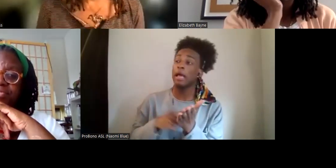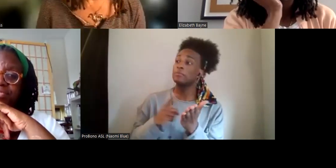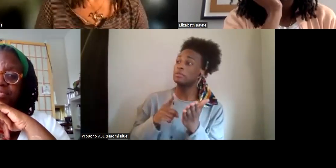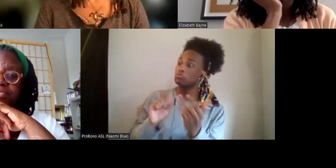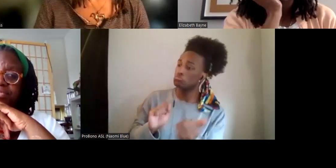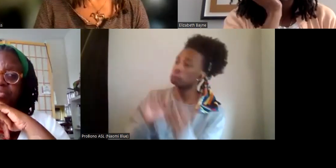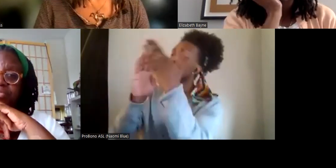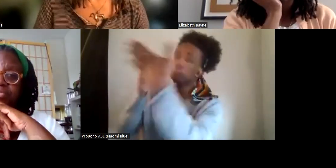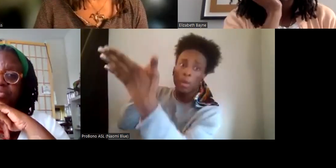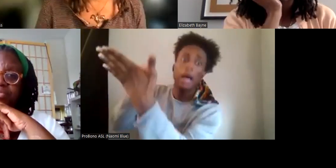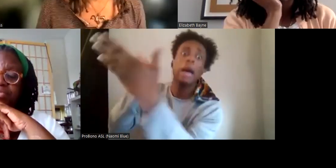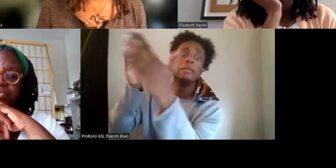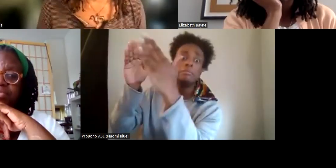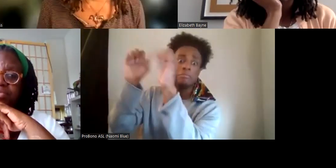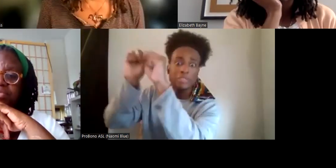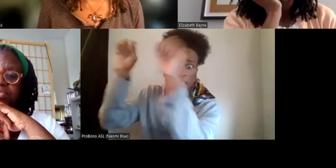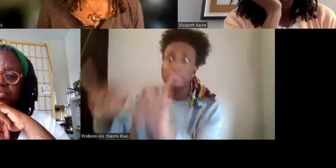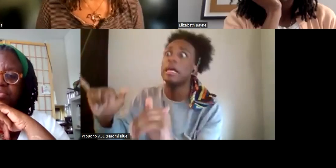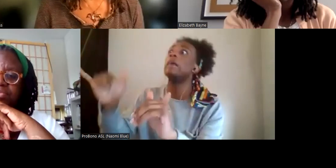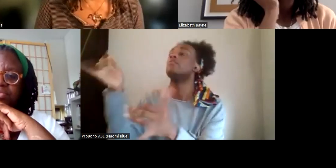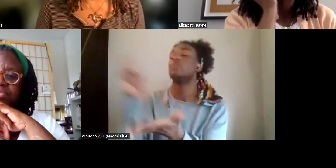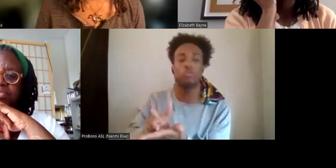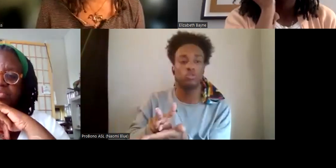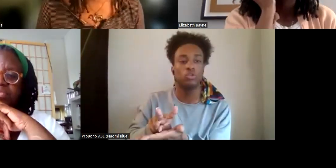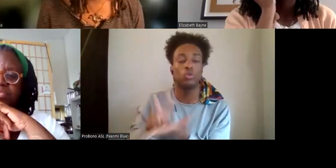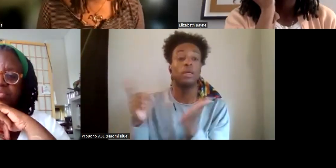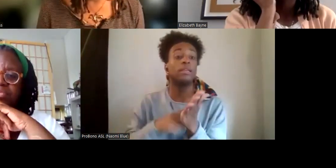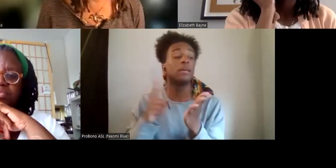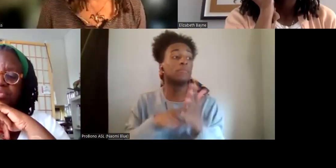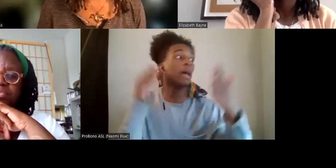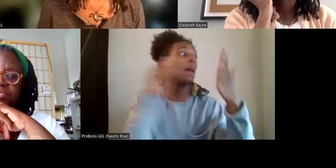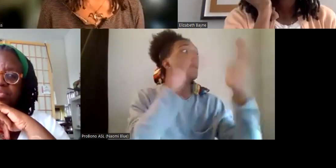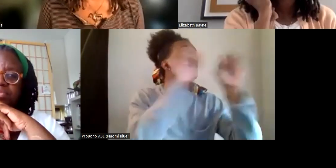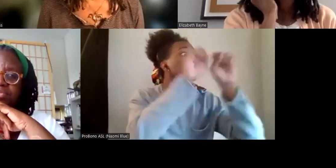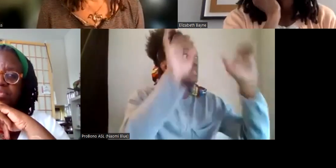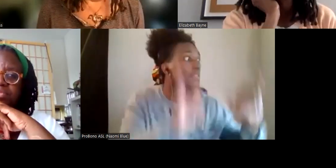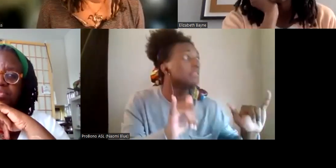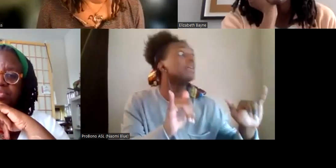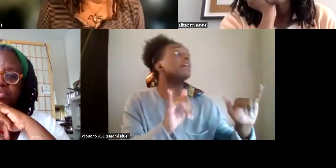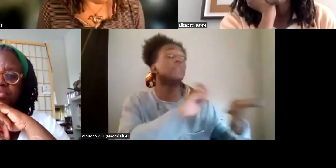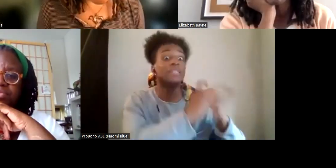changes. Sometimes you have small victories. My small victory in this film